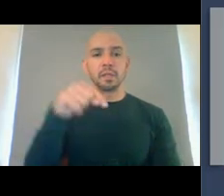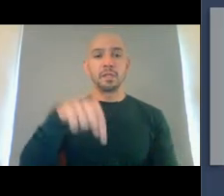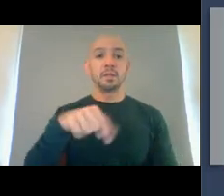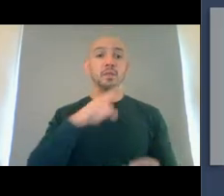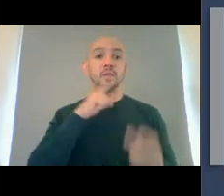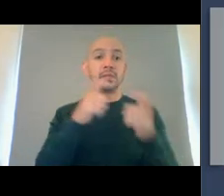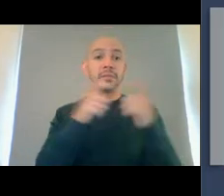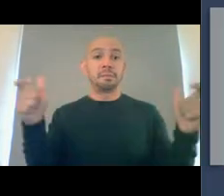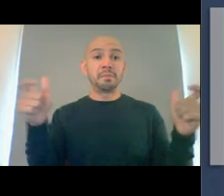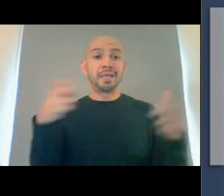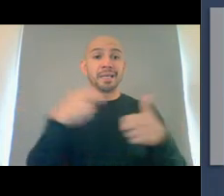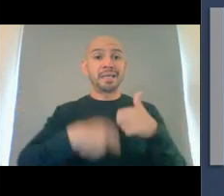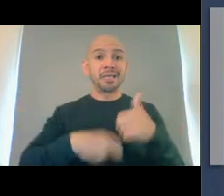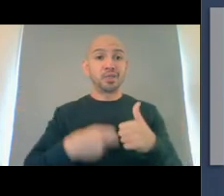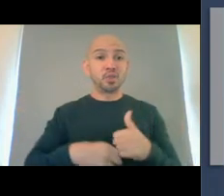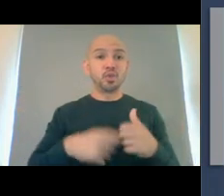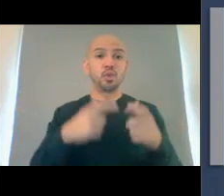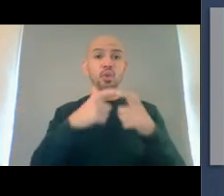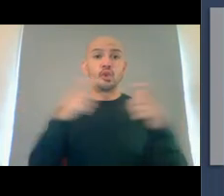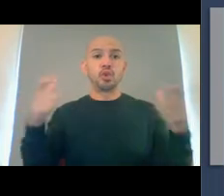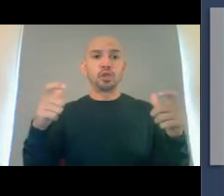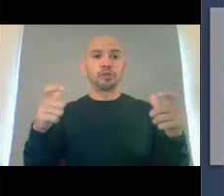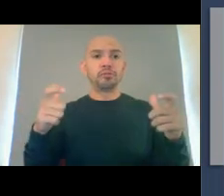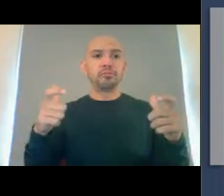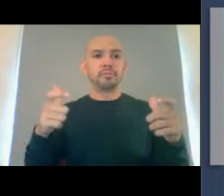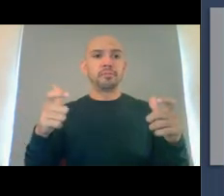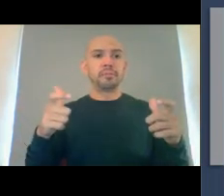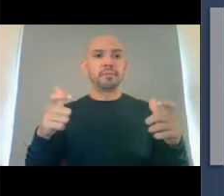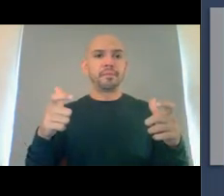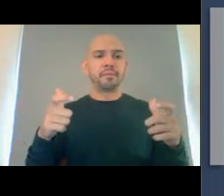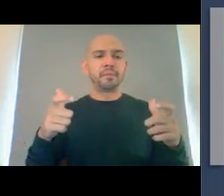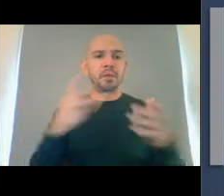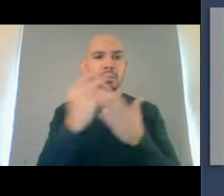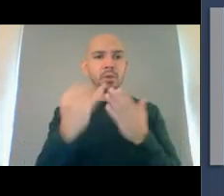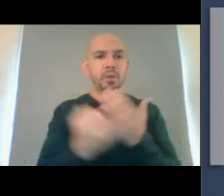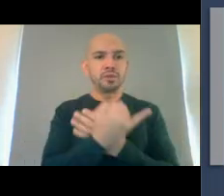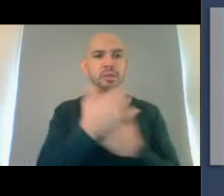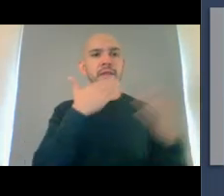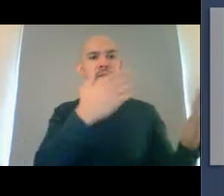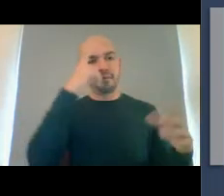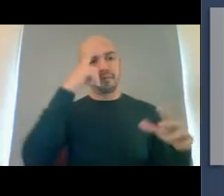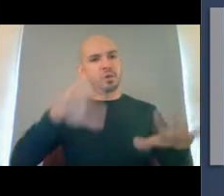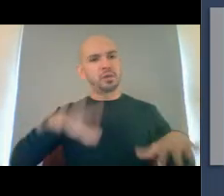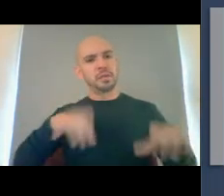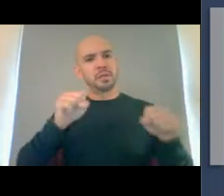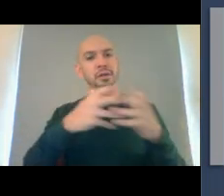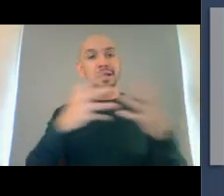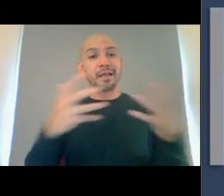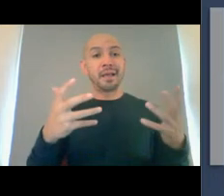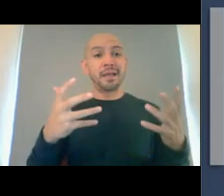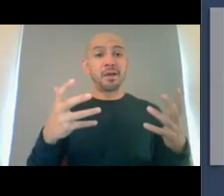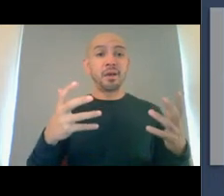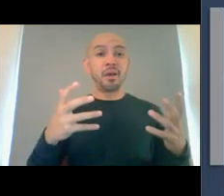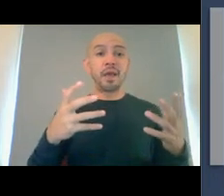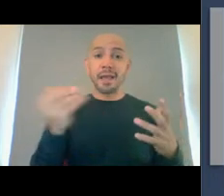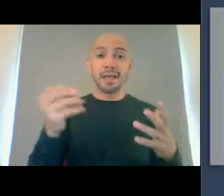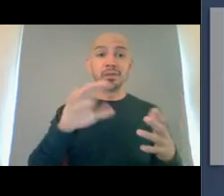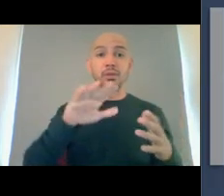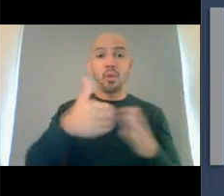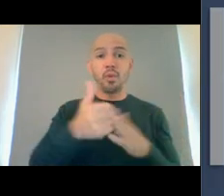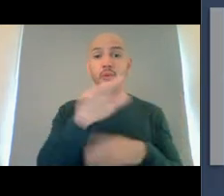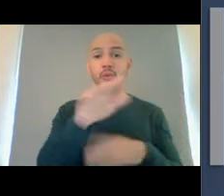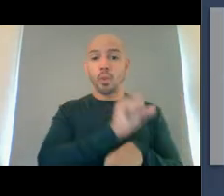huge issue and a huge undertaking so i thank you for for taking this on and for all the work that you've done already